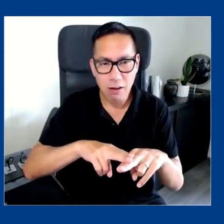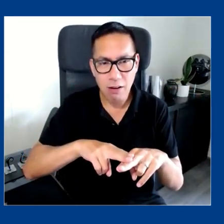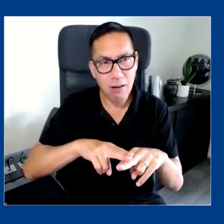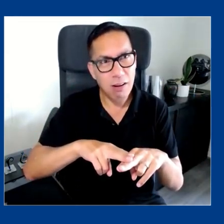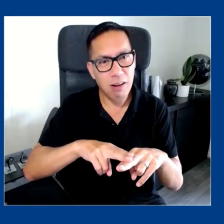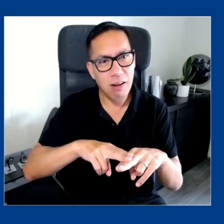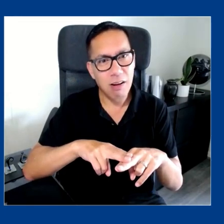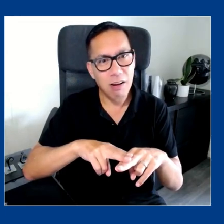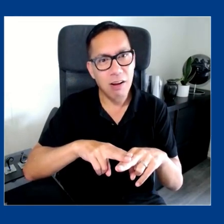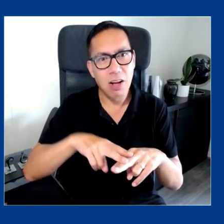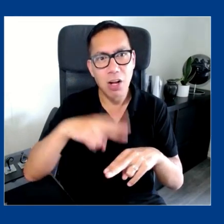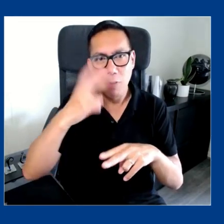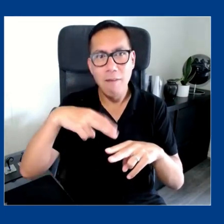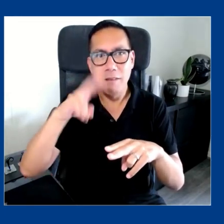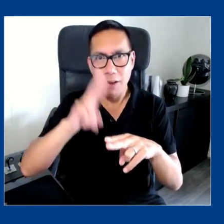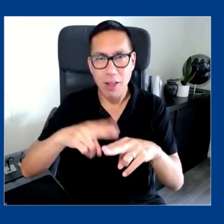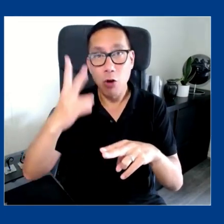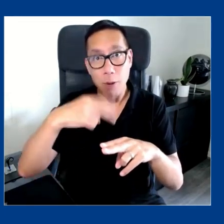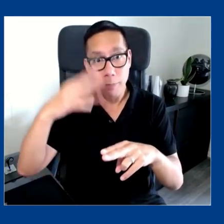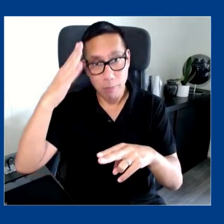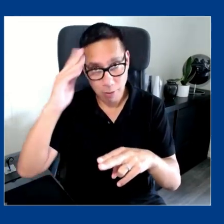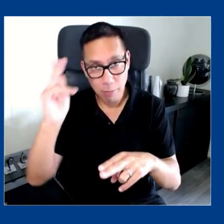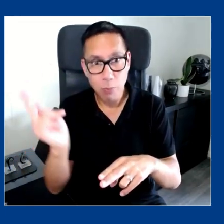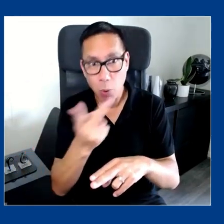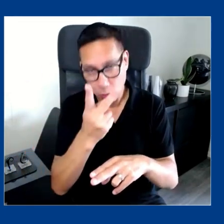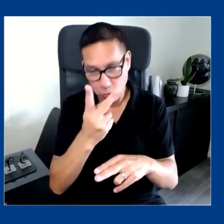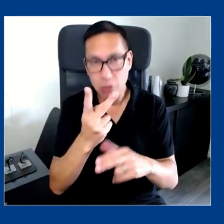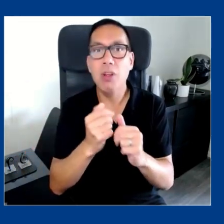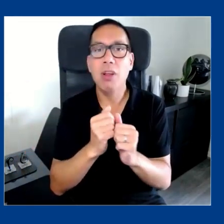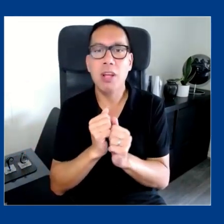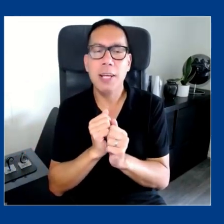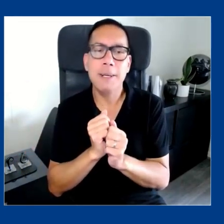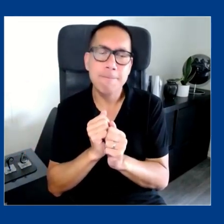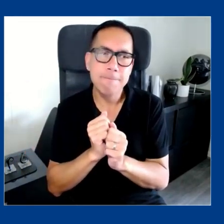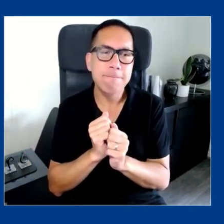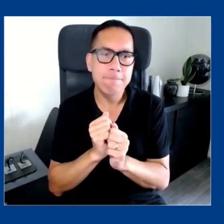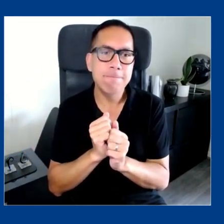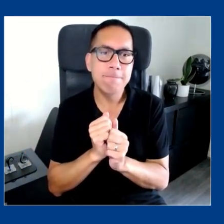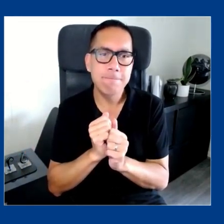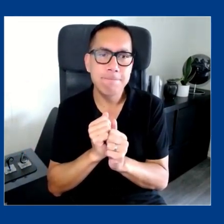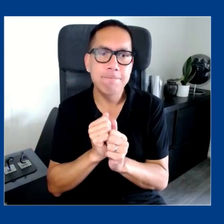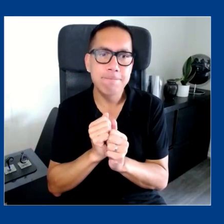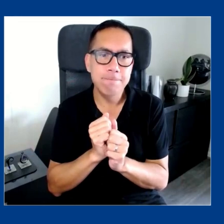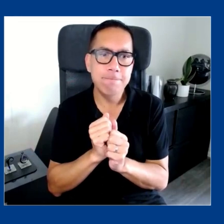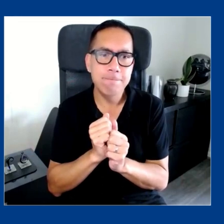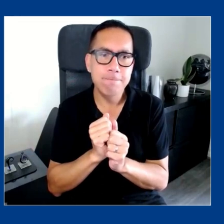great father and grand great mother. Both of them, the